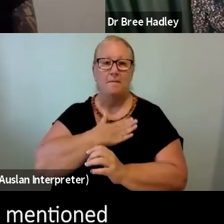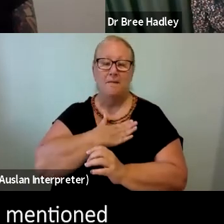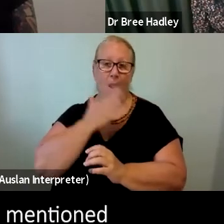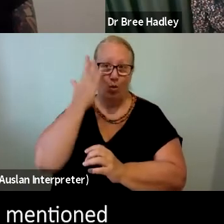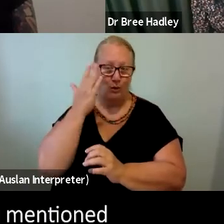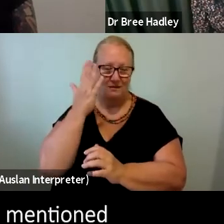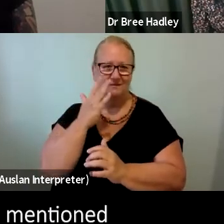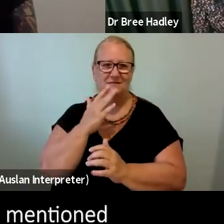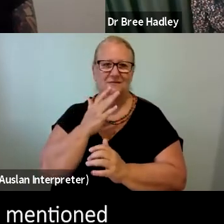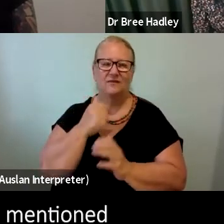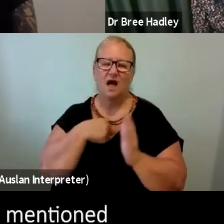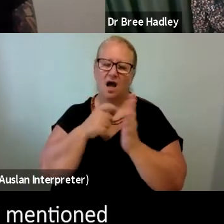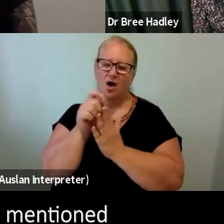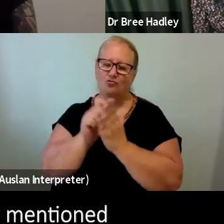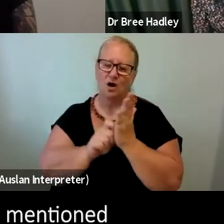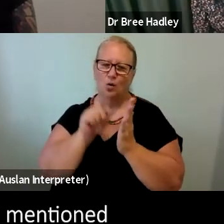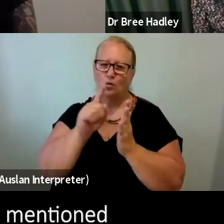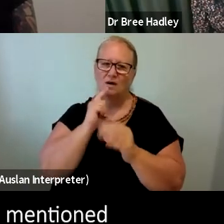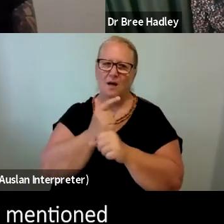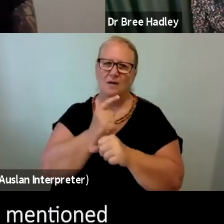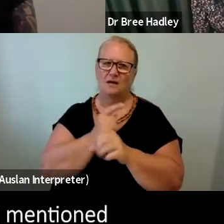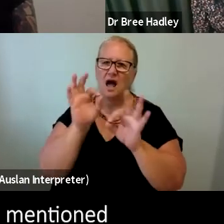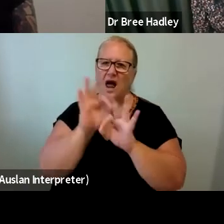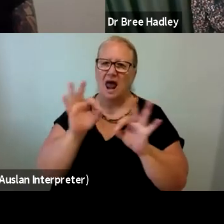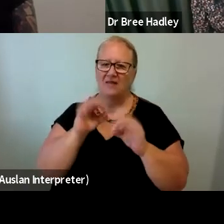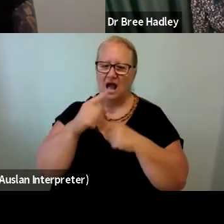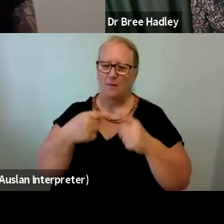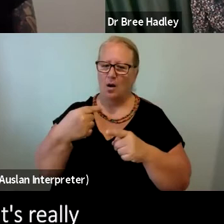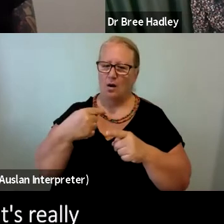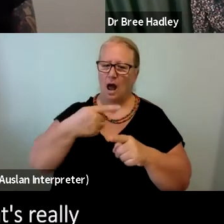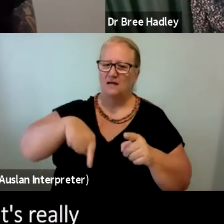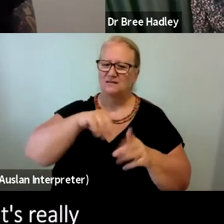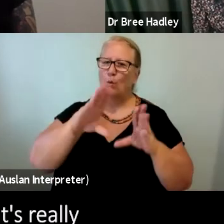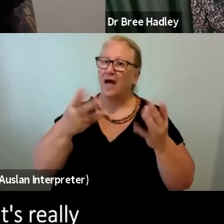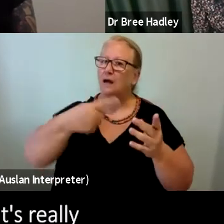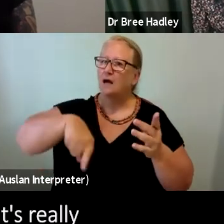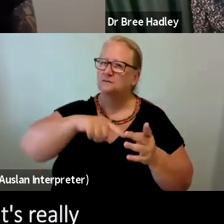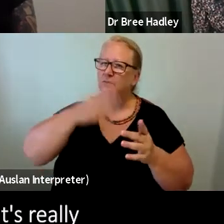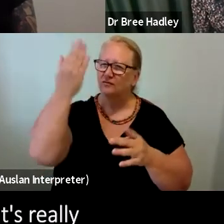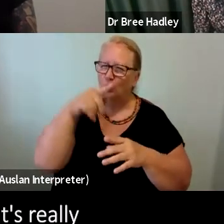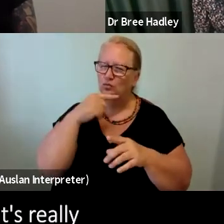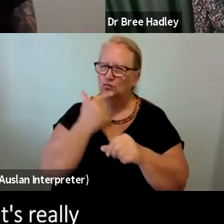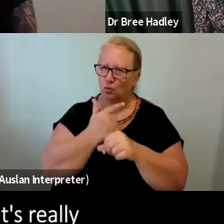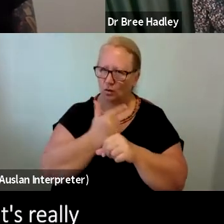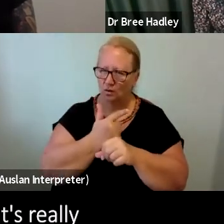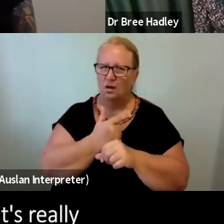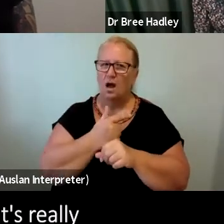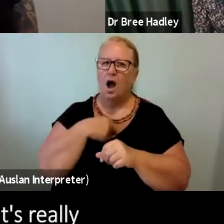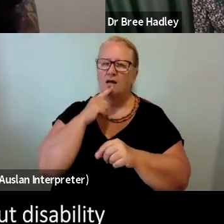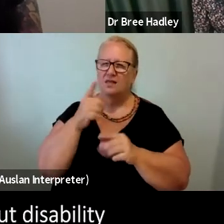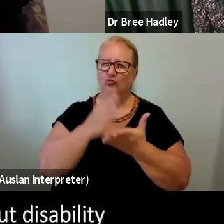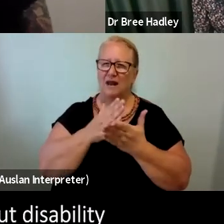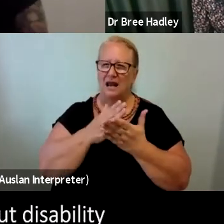I wrote down when you mentioned nothing about us without us. And I think that that's really at the top of my